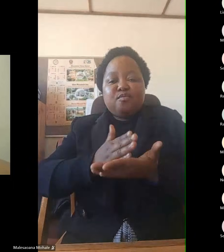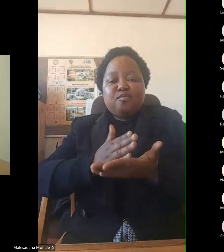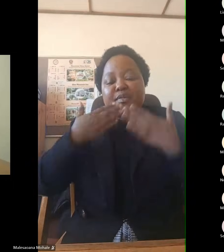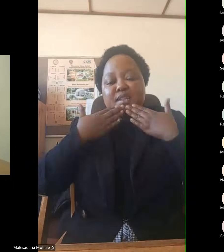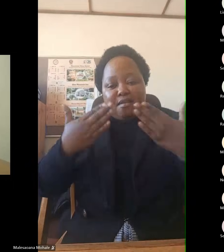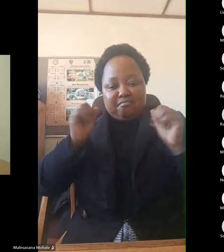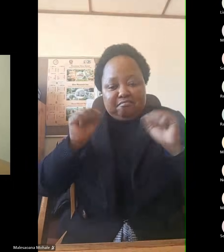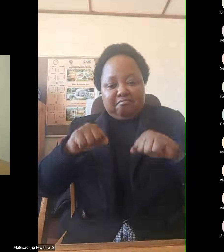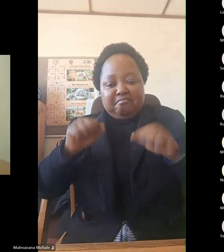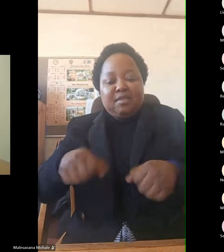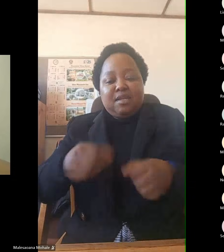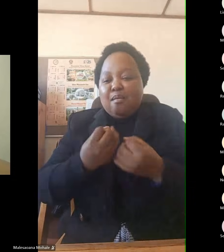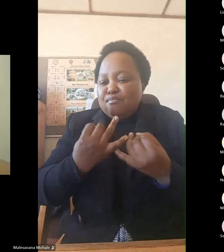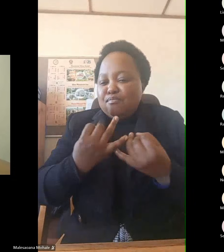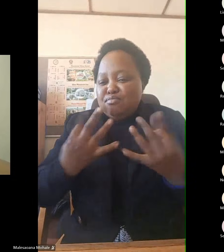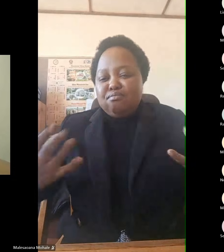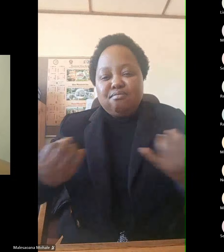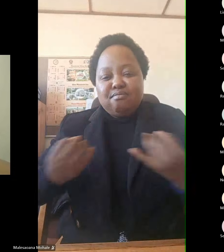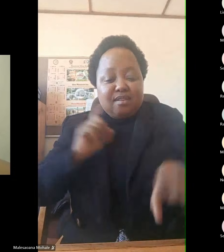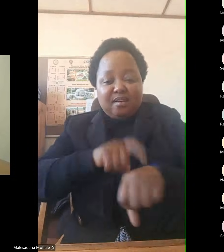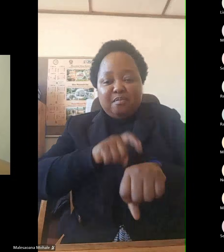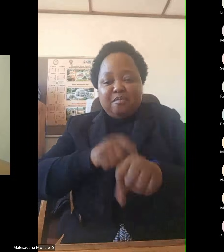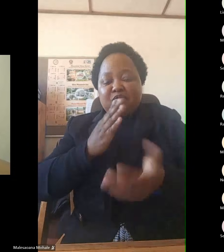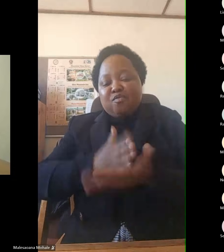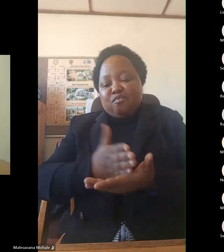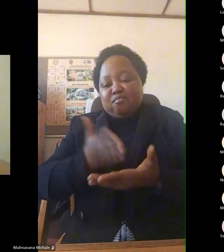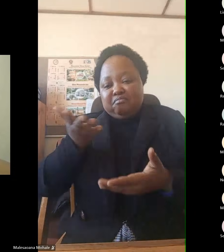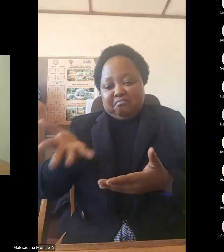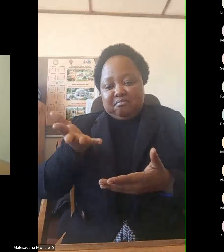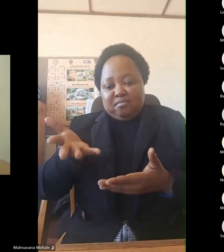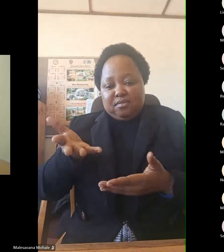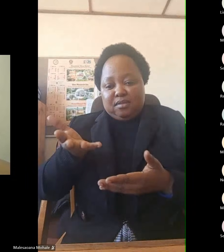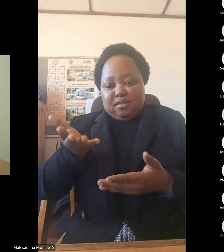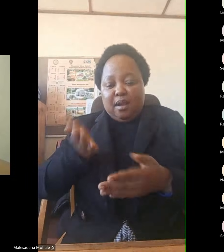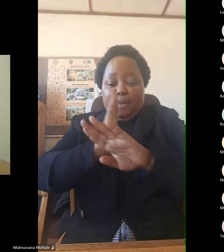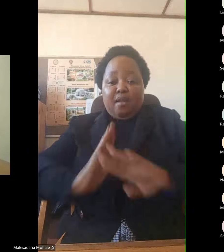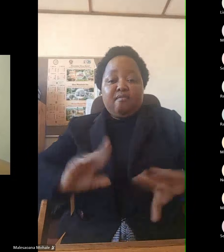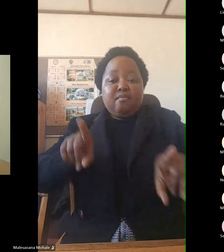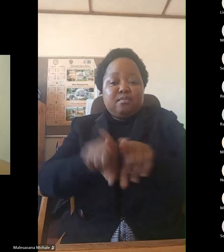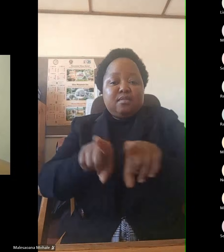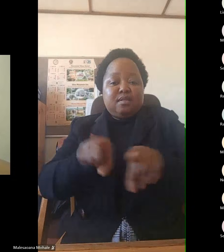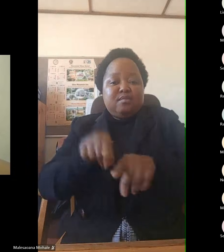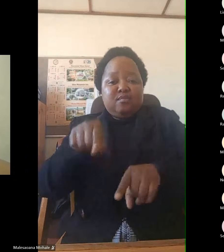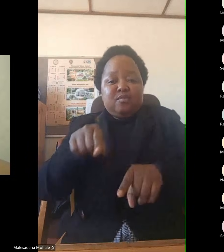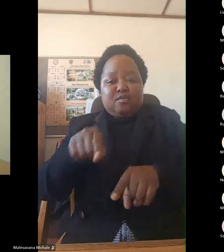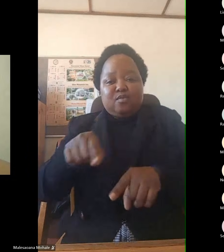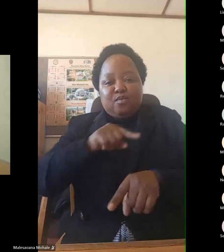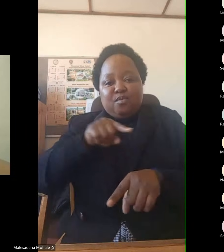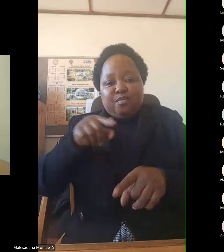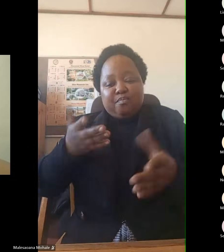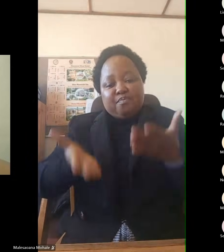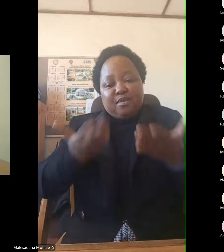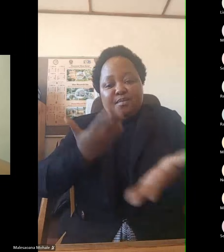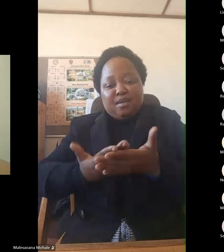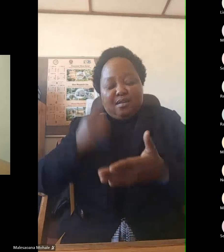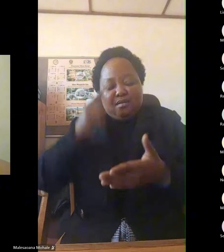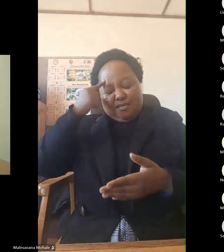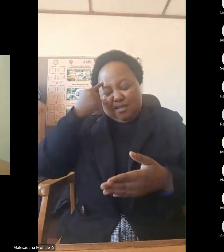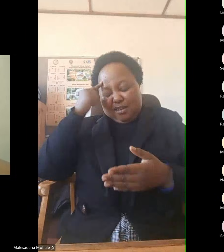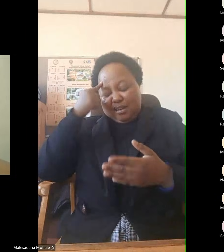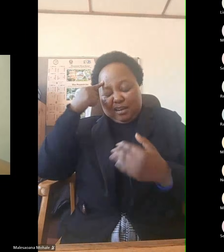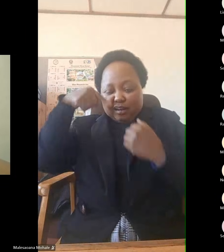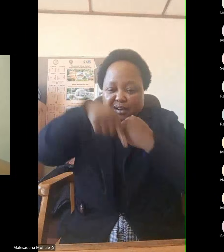Hangata platforms don't always think further in terms of how